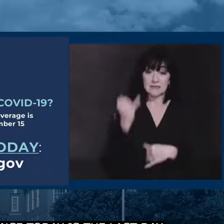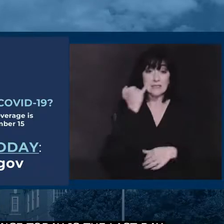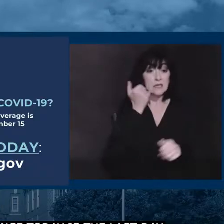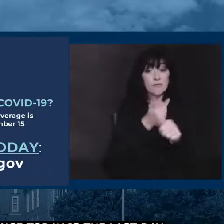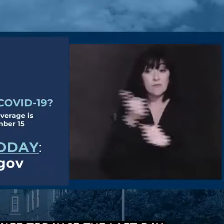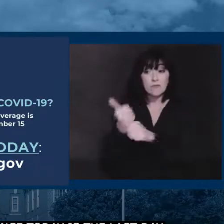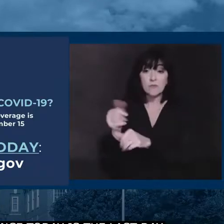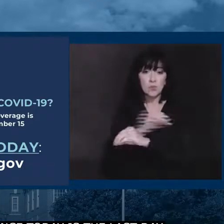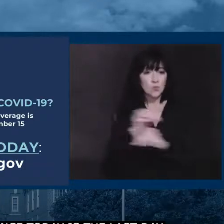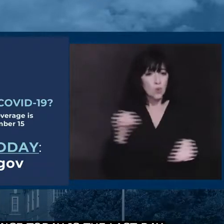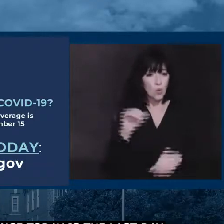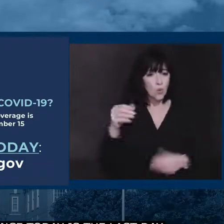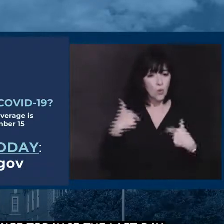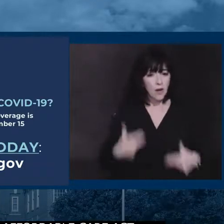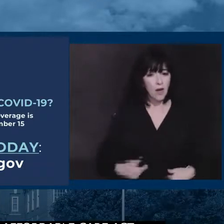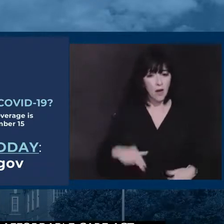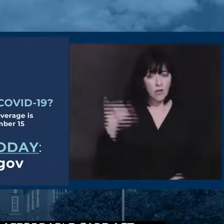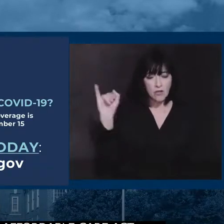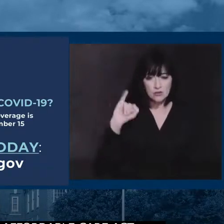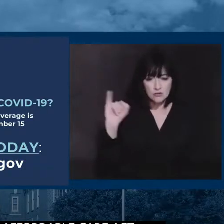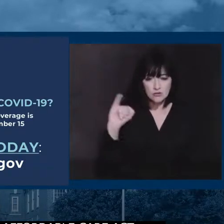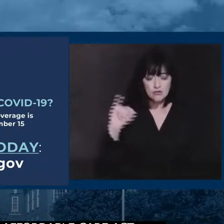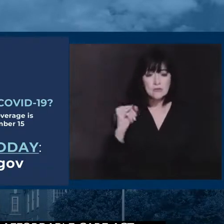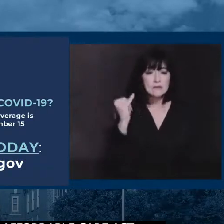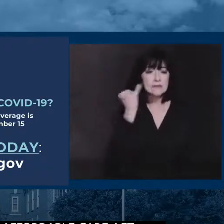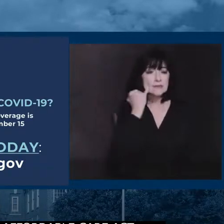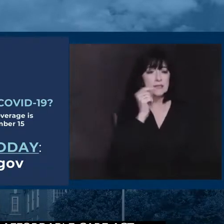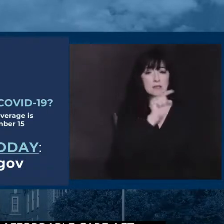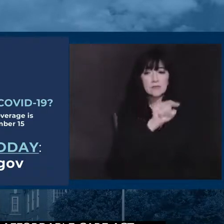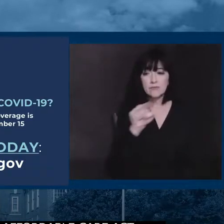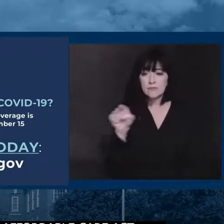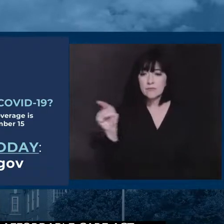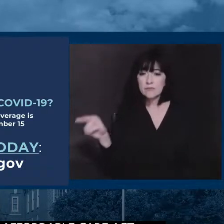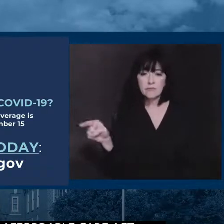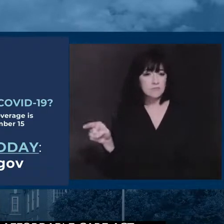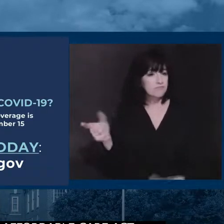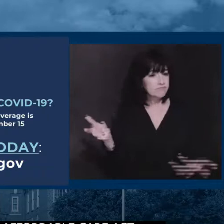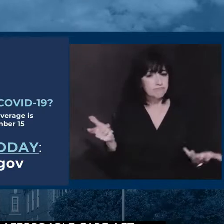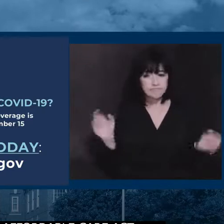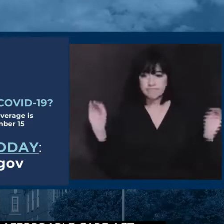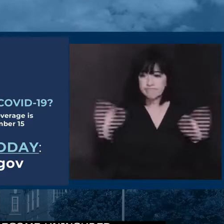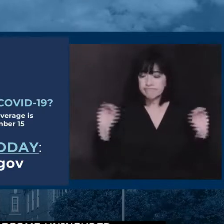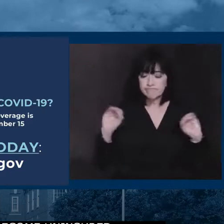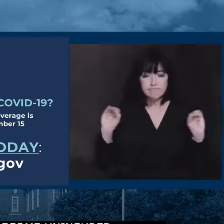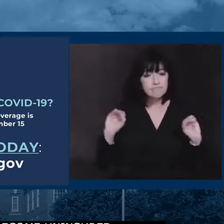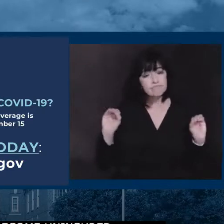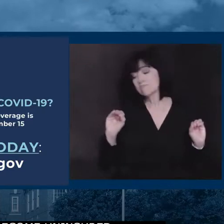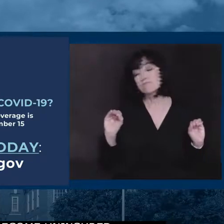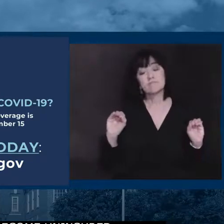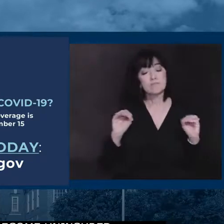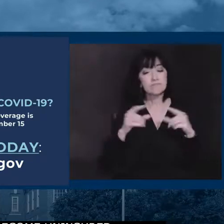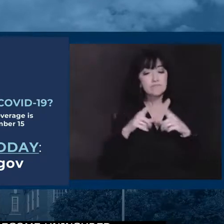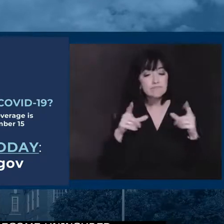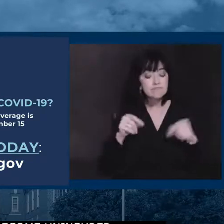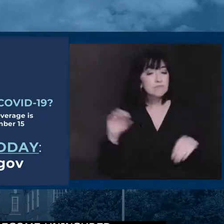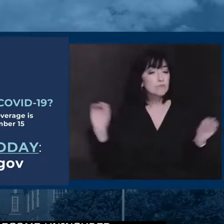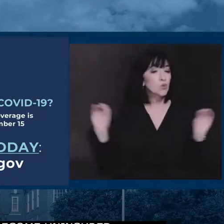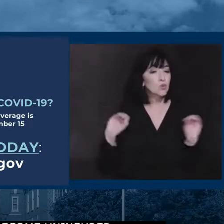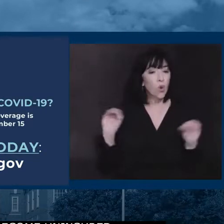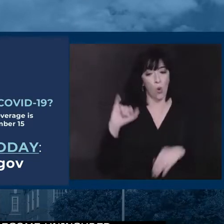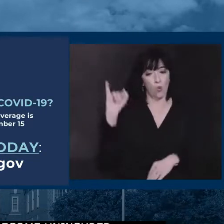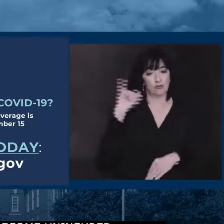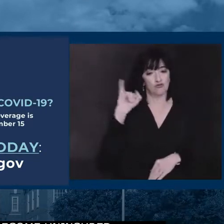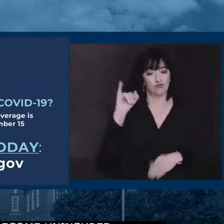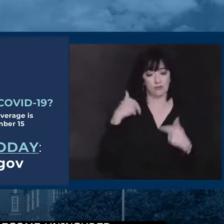you lost your job over the last several months, you don't have insurance coverage now, get covered today